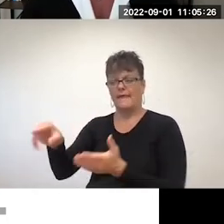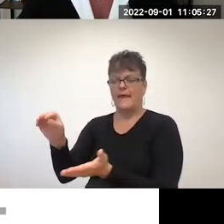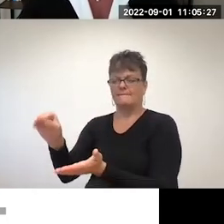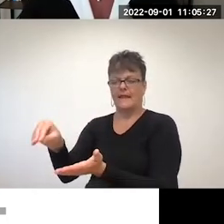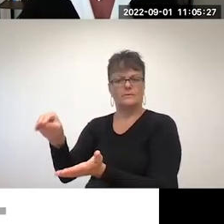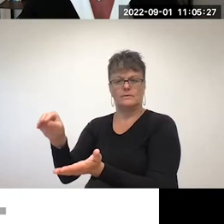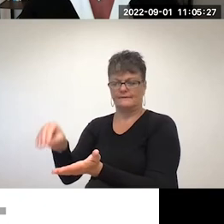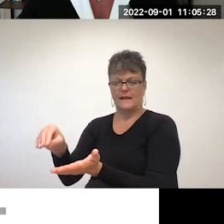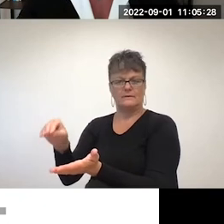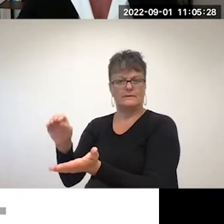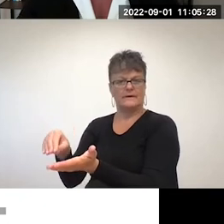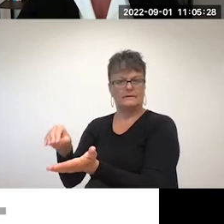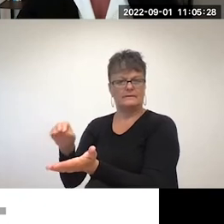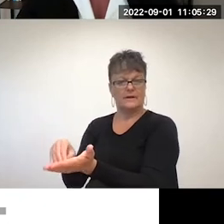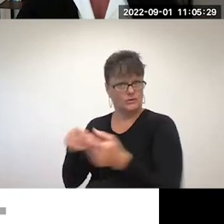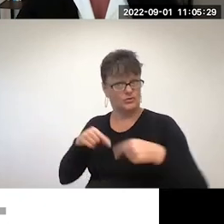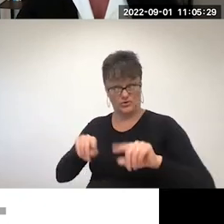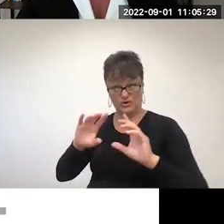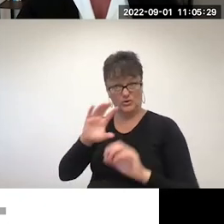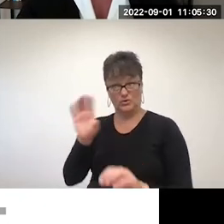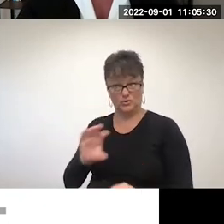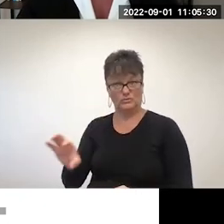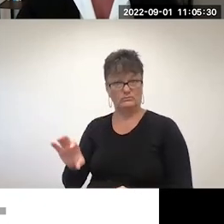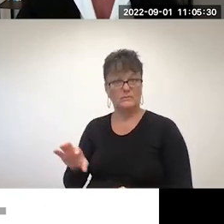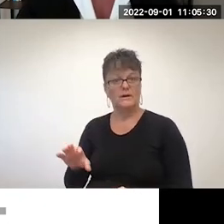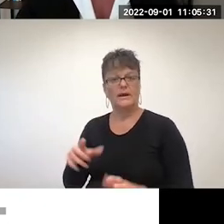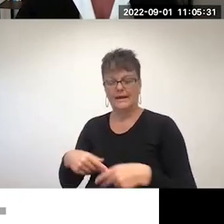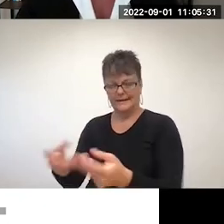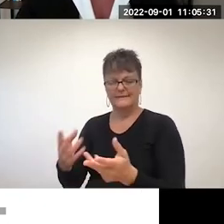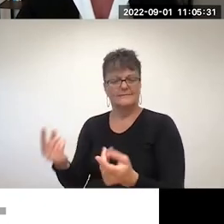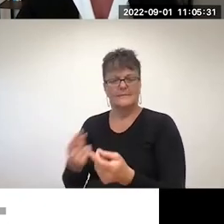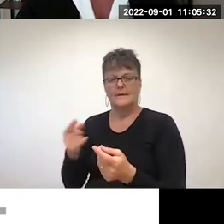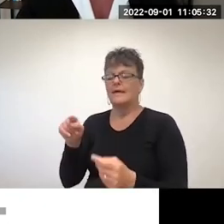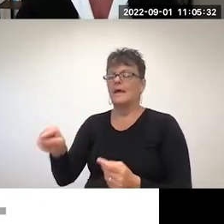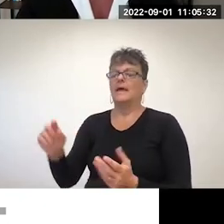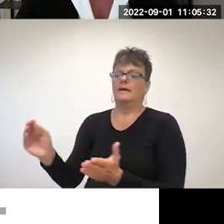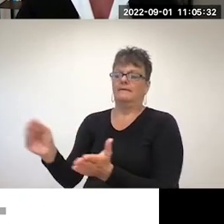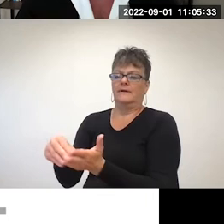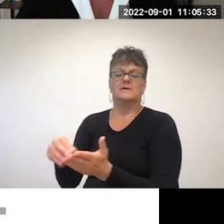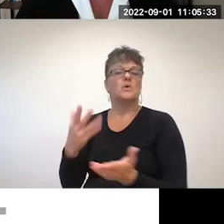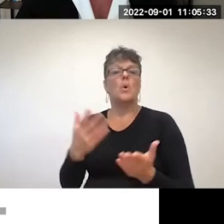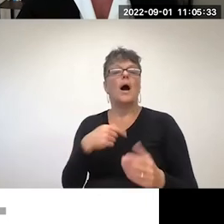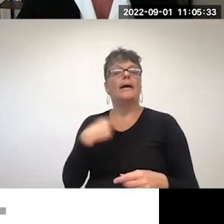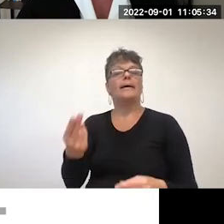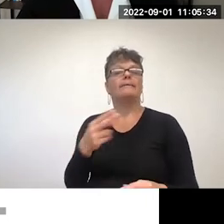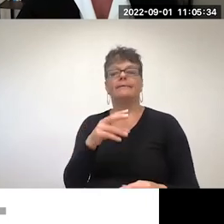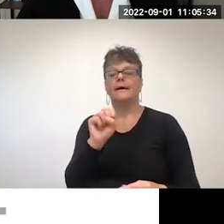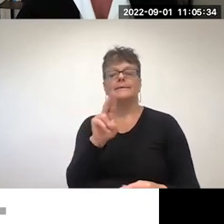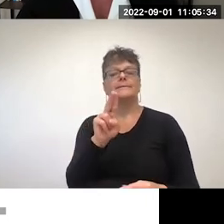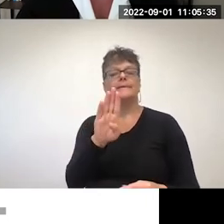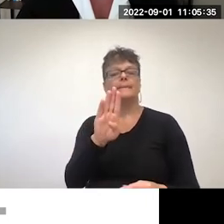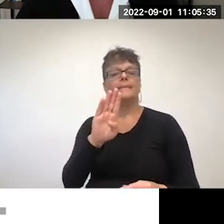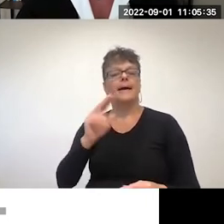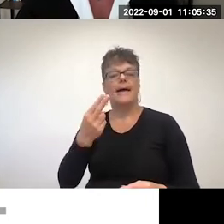Zoom, while they're working through the module, a guided notes document, which is essentially just, you know, subheadings for the main topics, shows